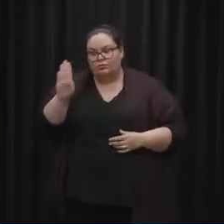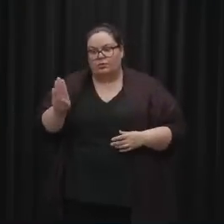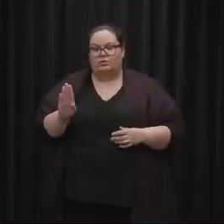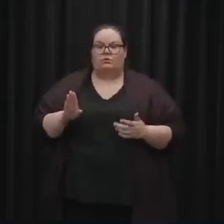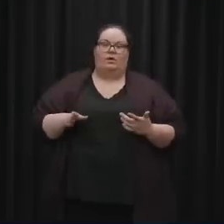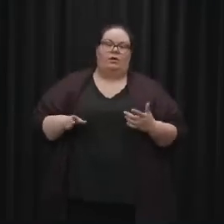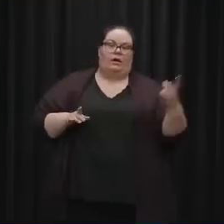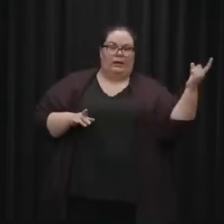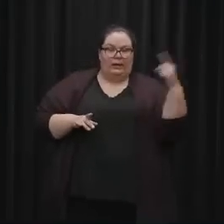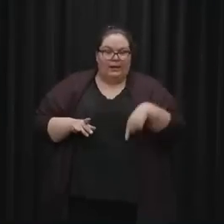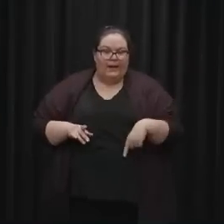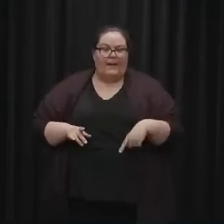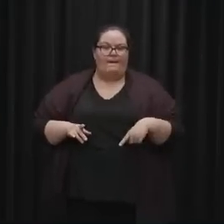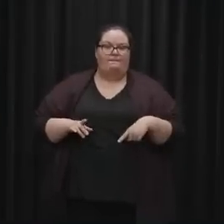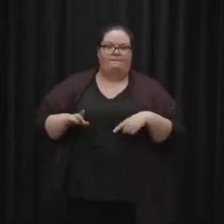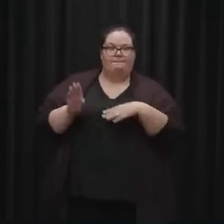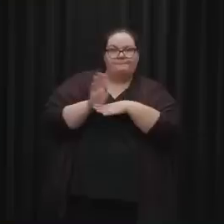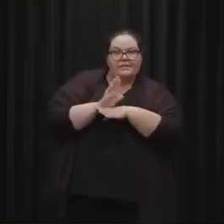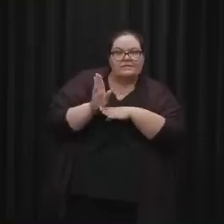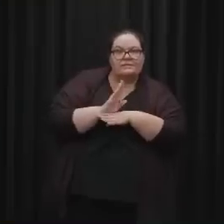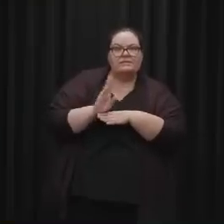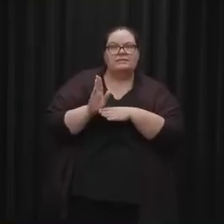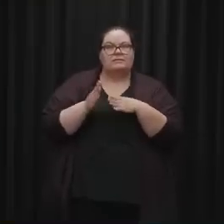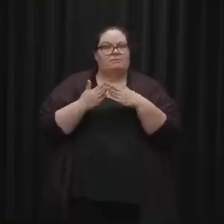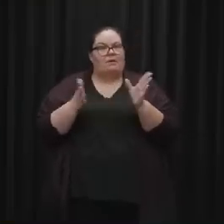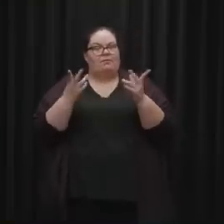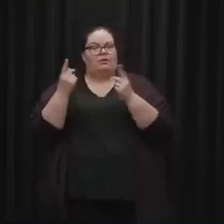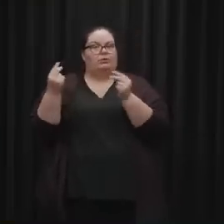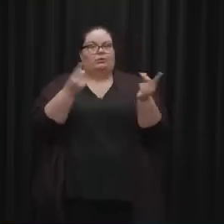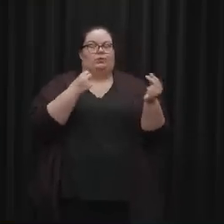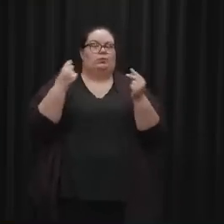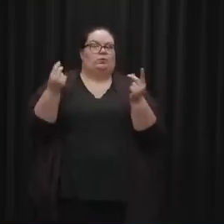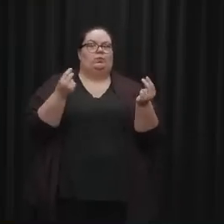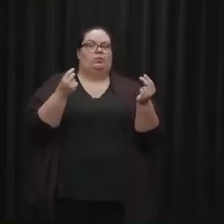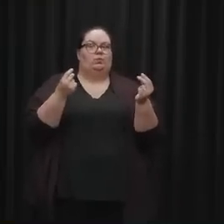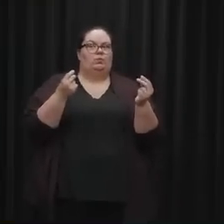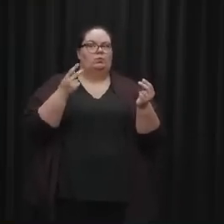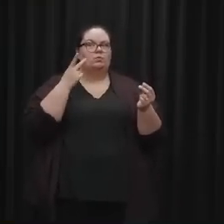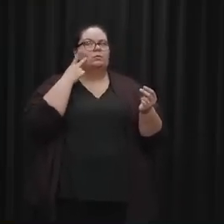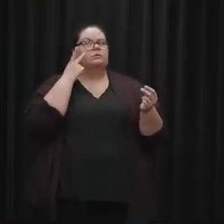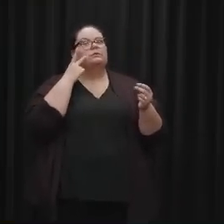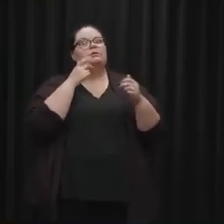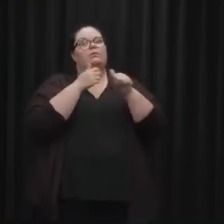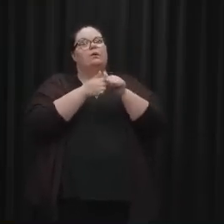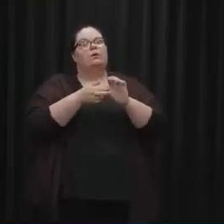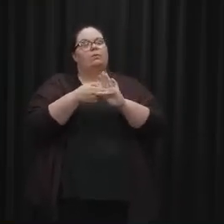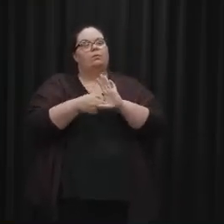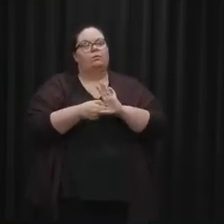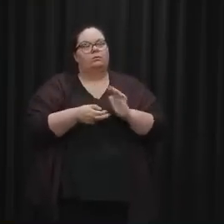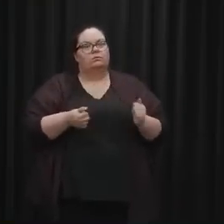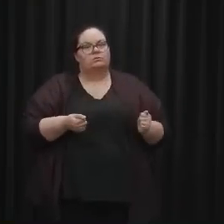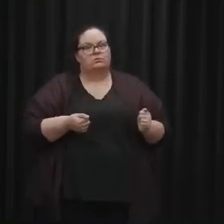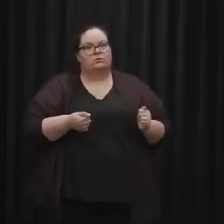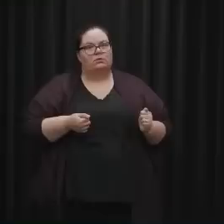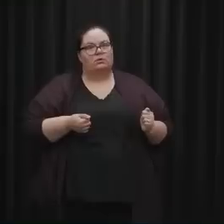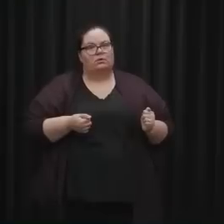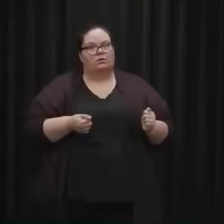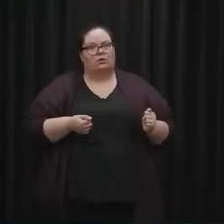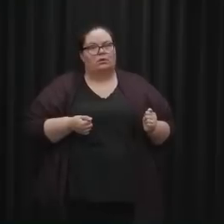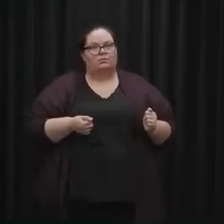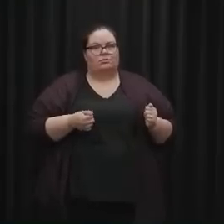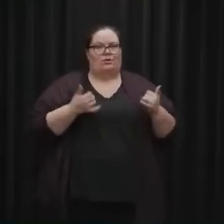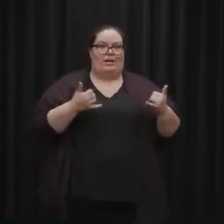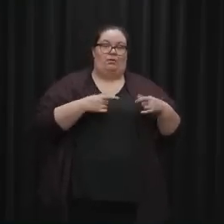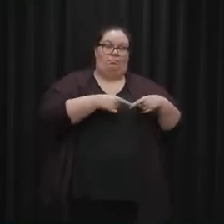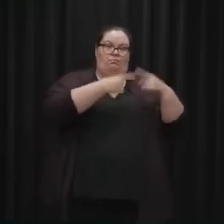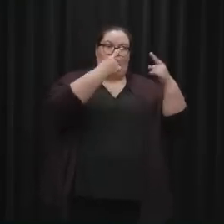be looking at commercial operations, public operations, to see what the adherence levels are. So we can have more boots on the ground, let's say,